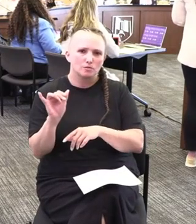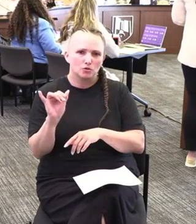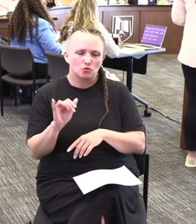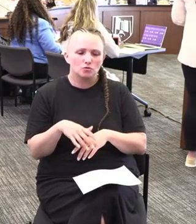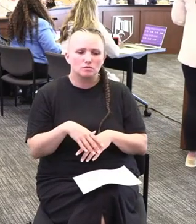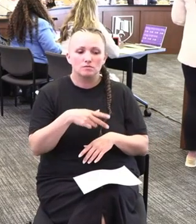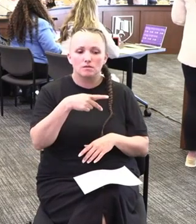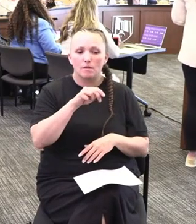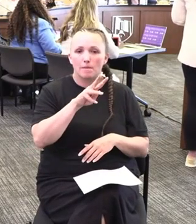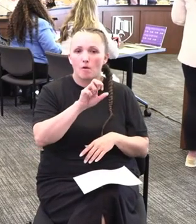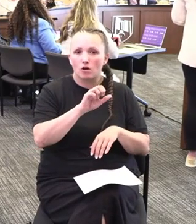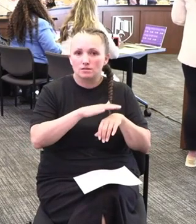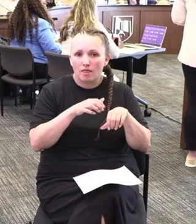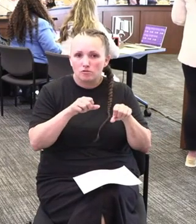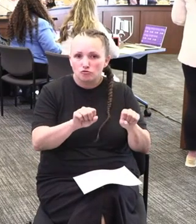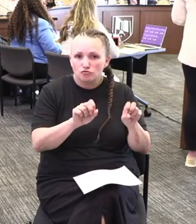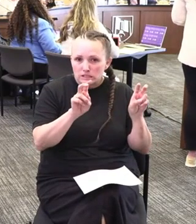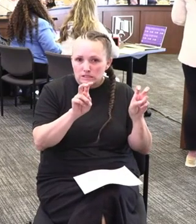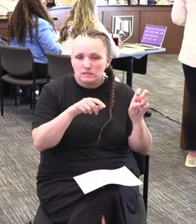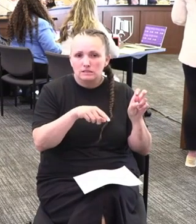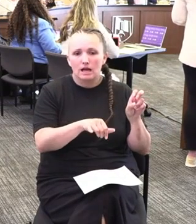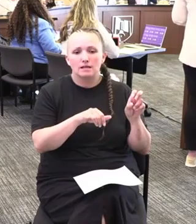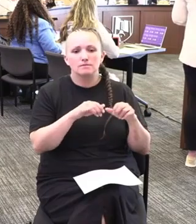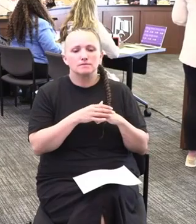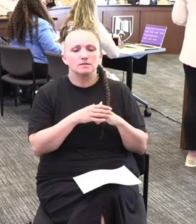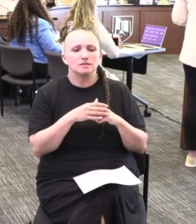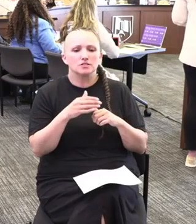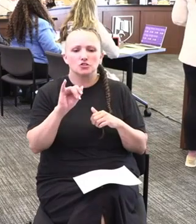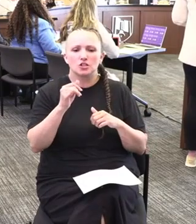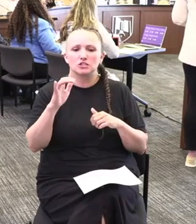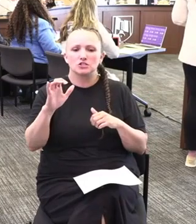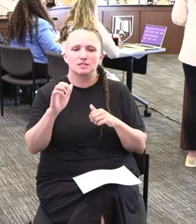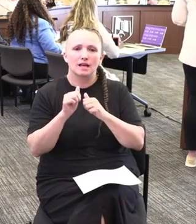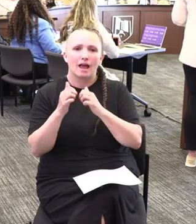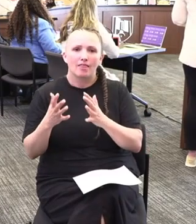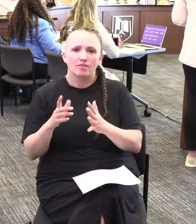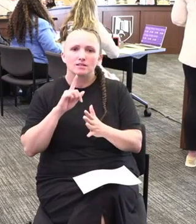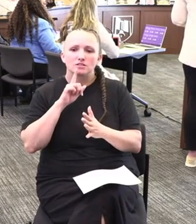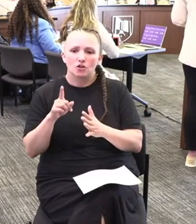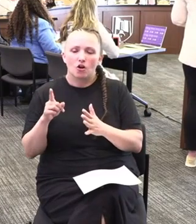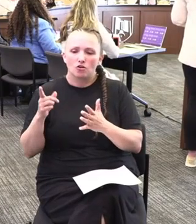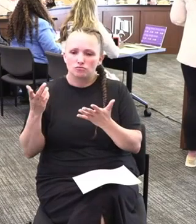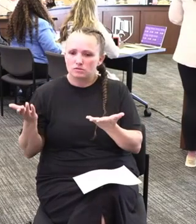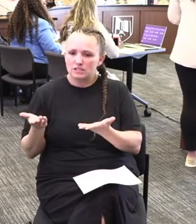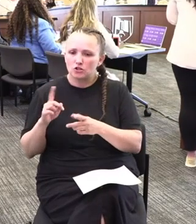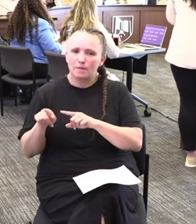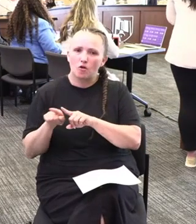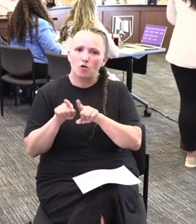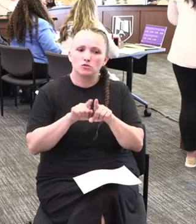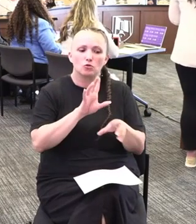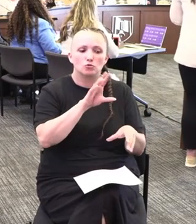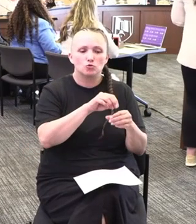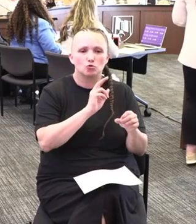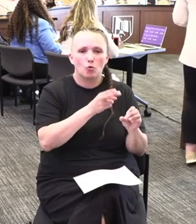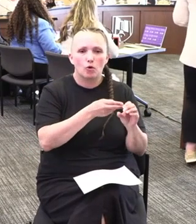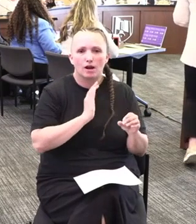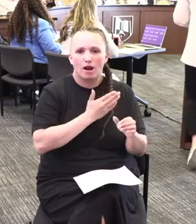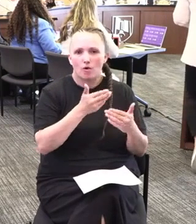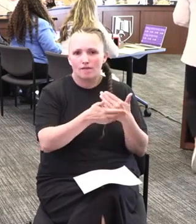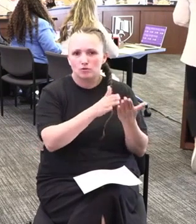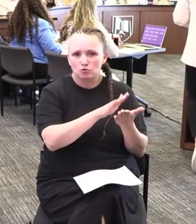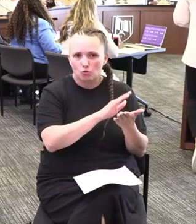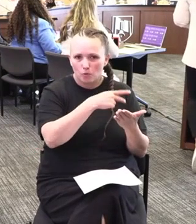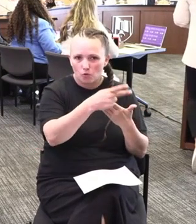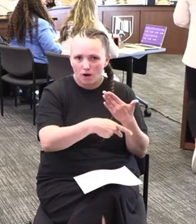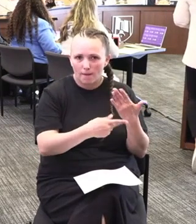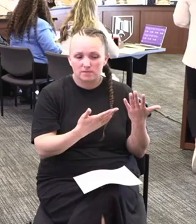Street, JJC's phenomenal student athletes are stepping off of the courts and into our after-school programs. They are serving as